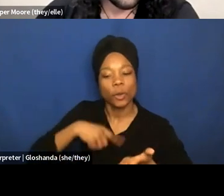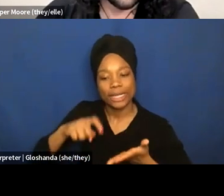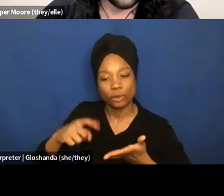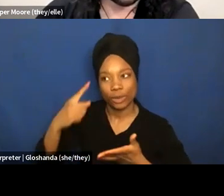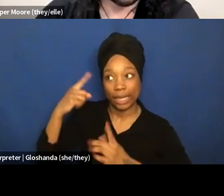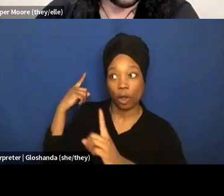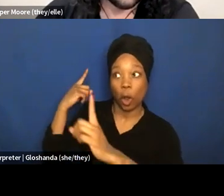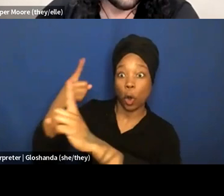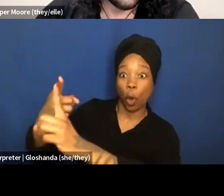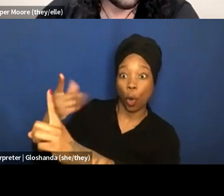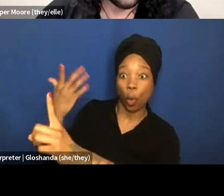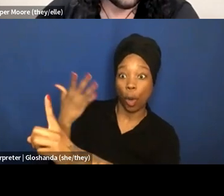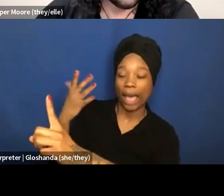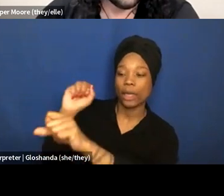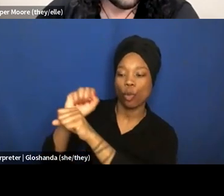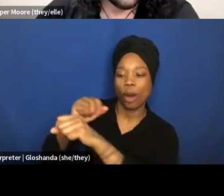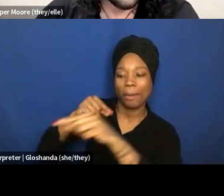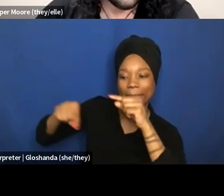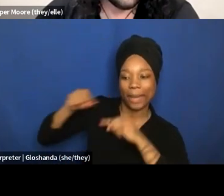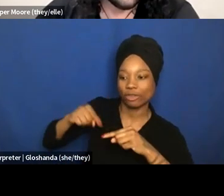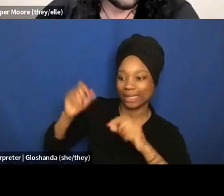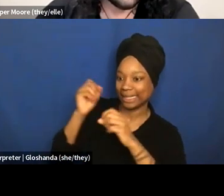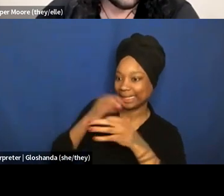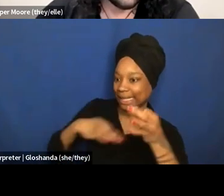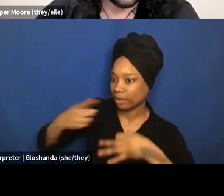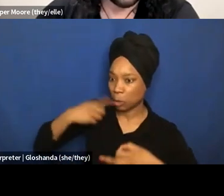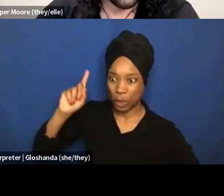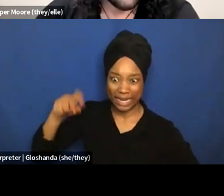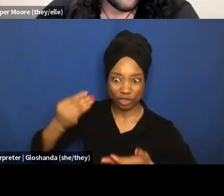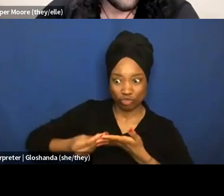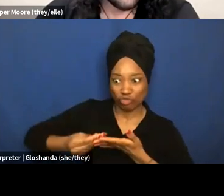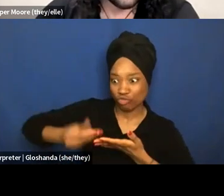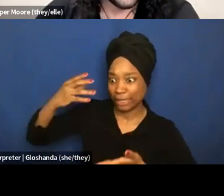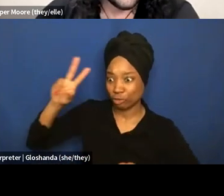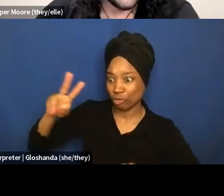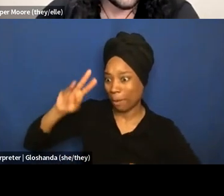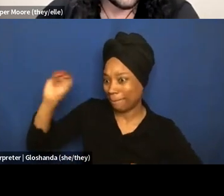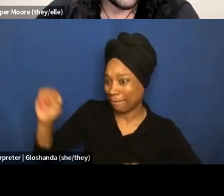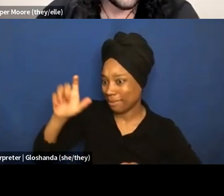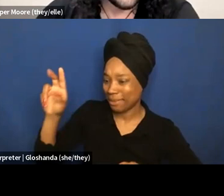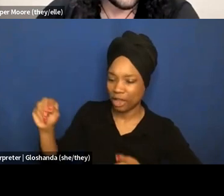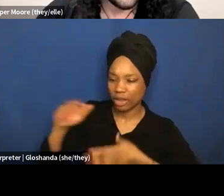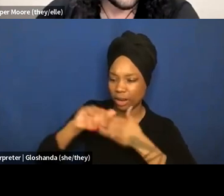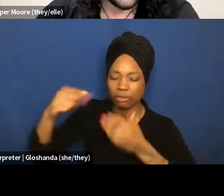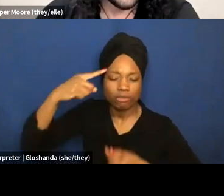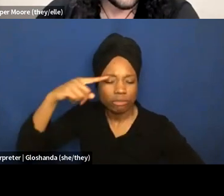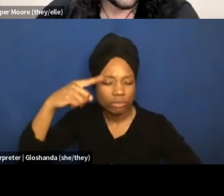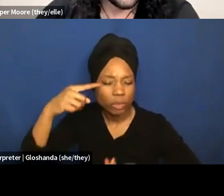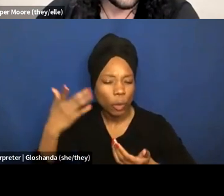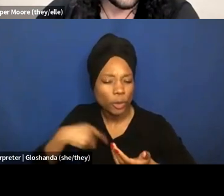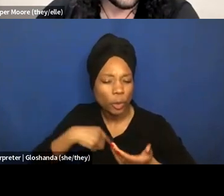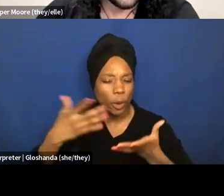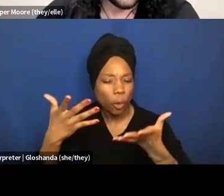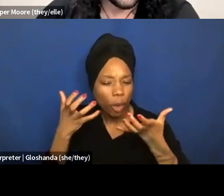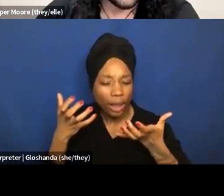backwards rather than we have to raise $2 million. Okay, for what? What are we trying to get? And who are we building with that may